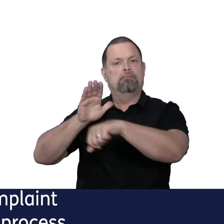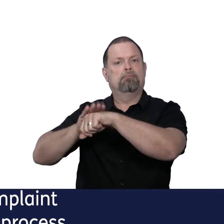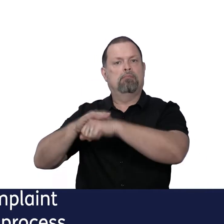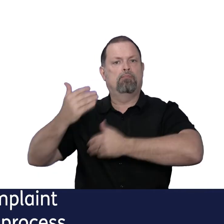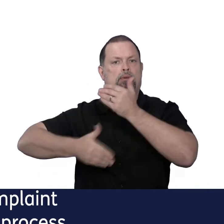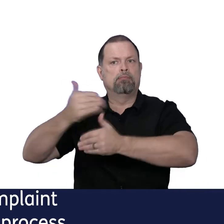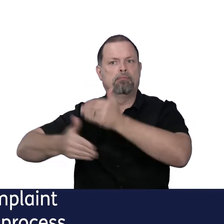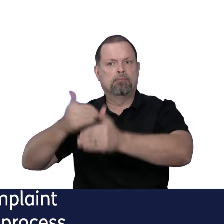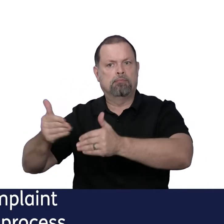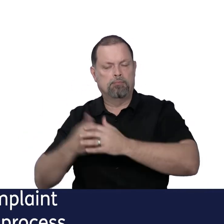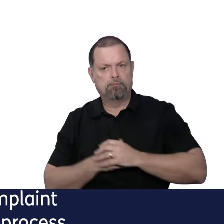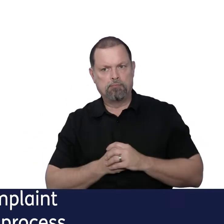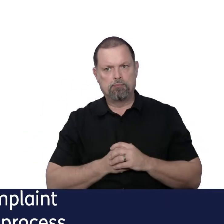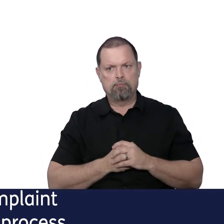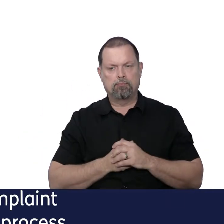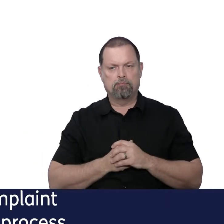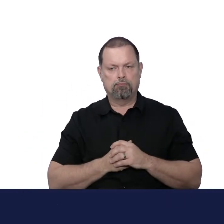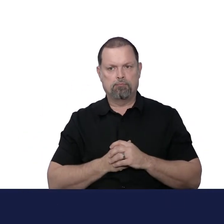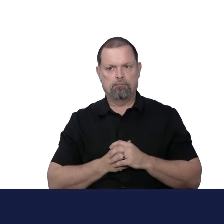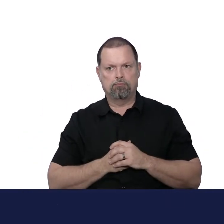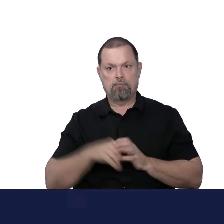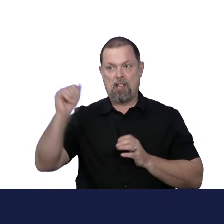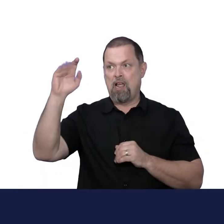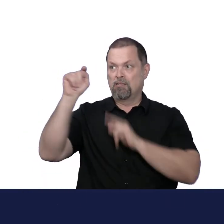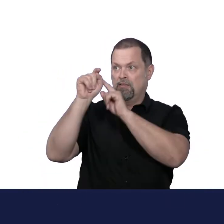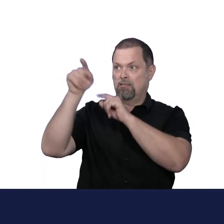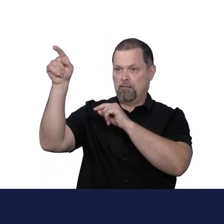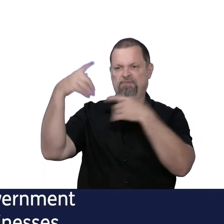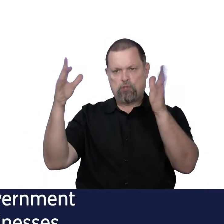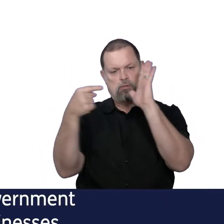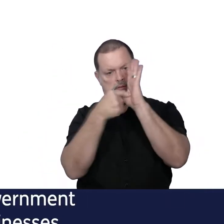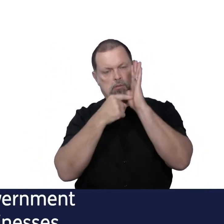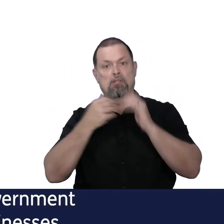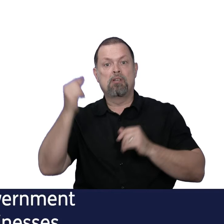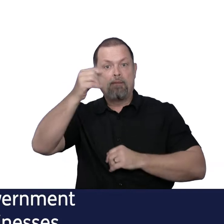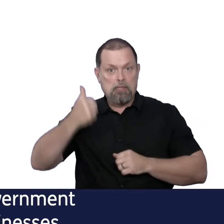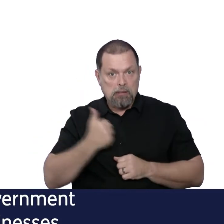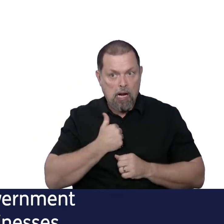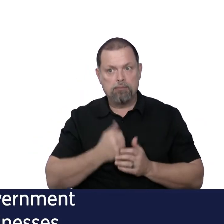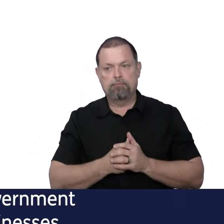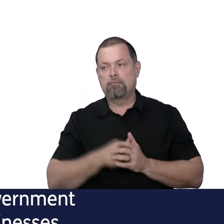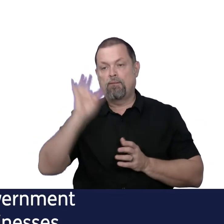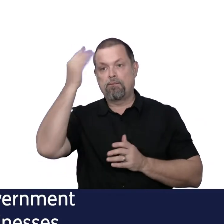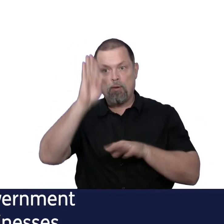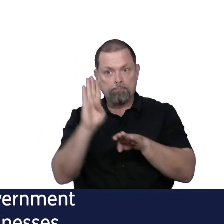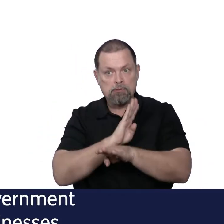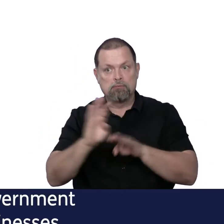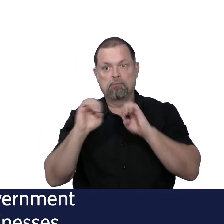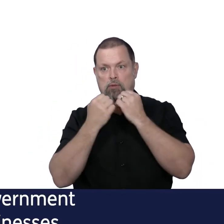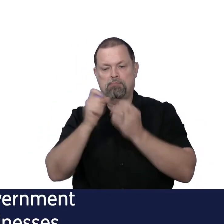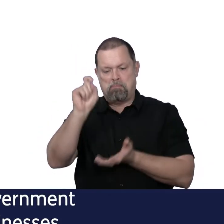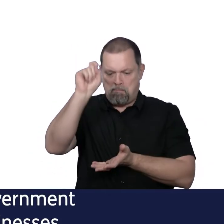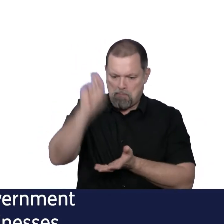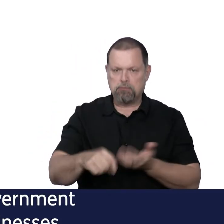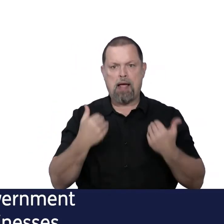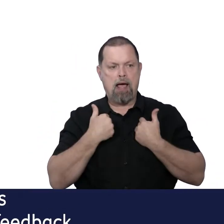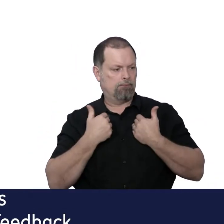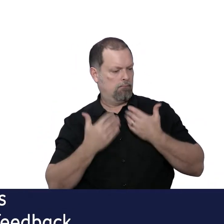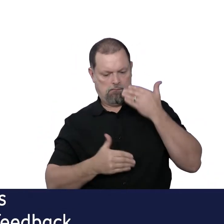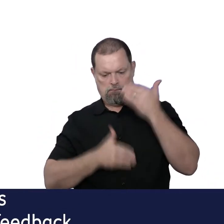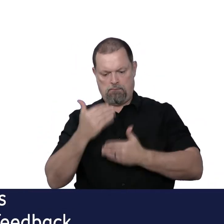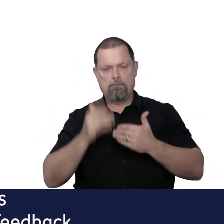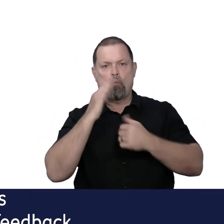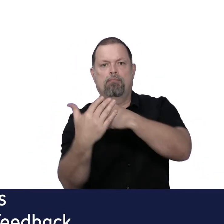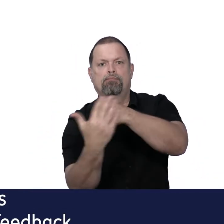make a complaint is through the feedback process. The Act says that the Government of Canada, federal businesses,